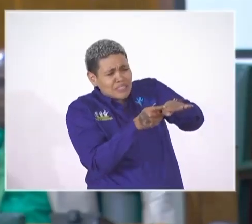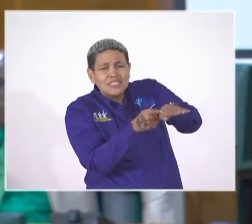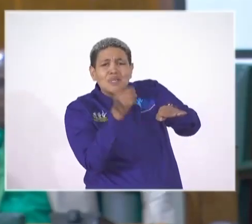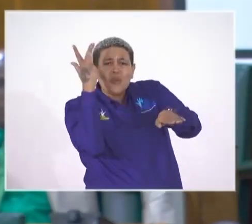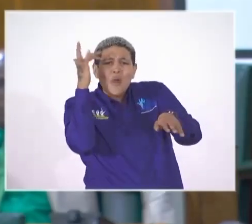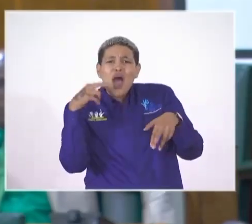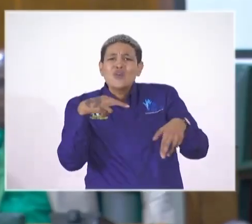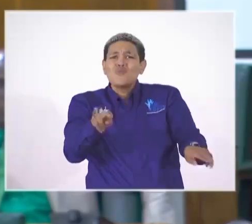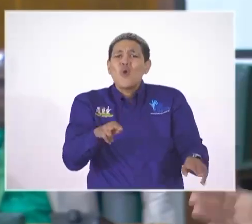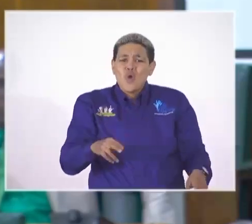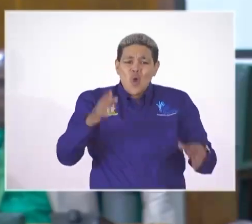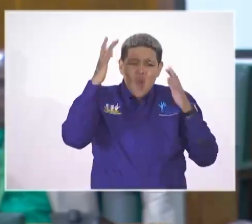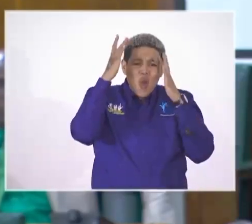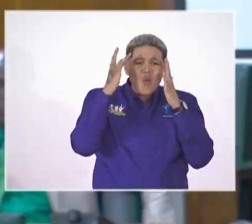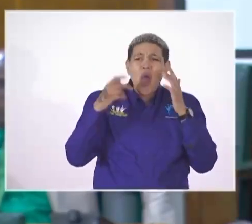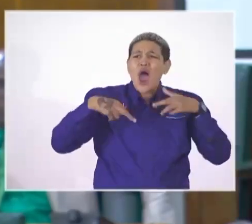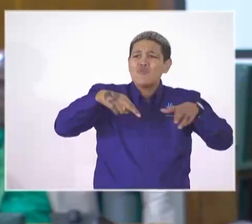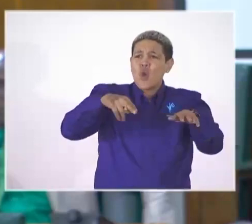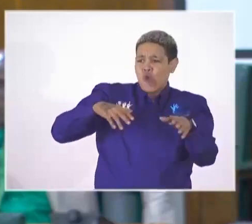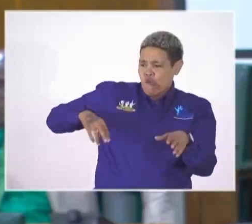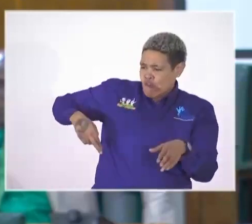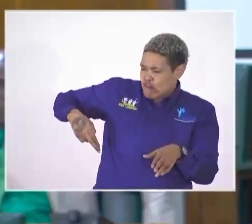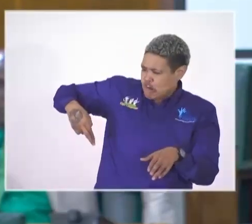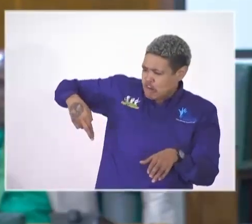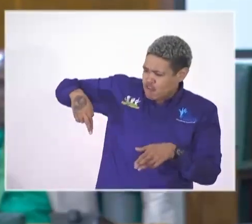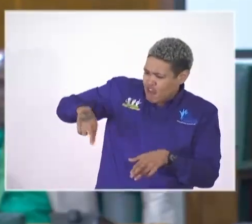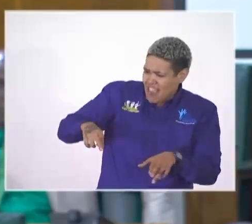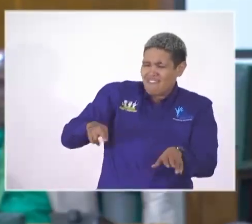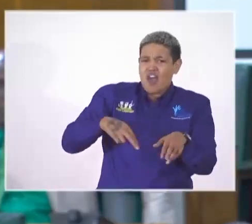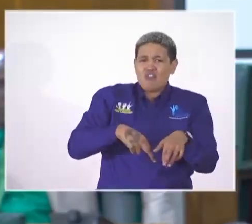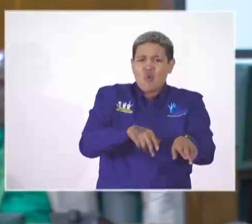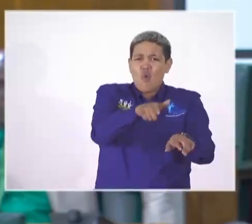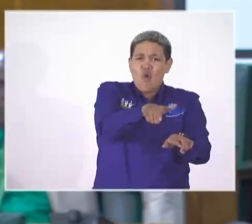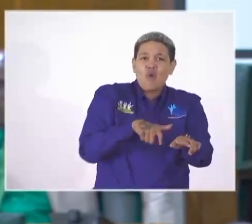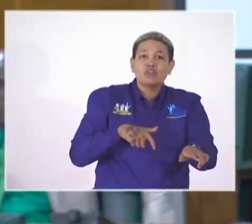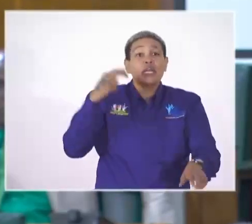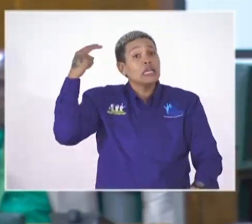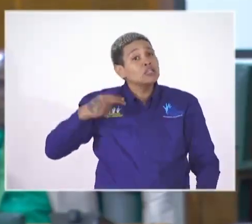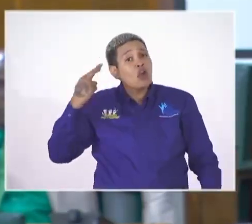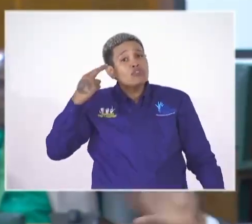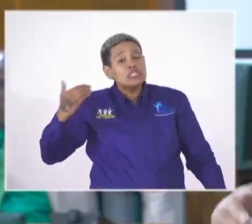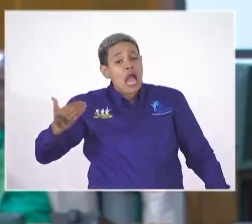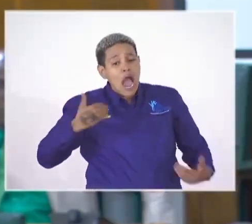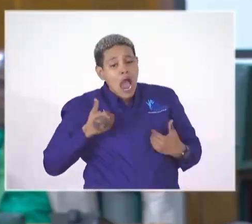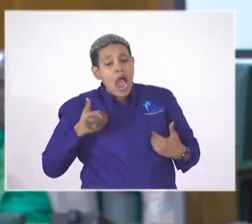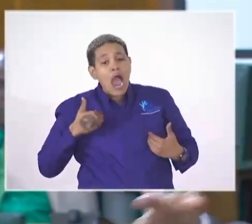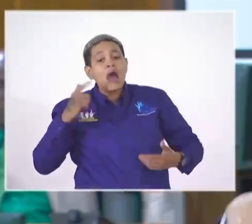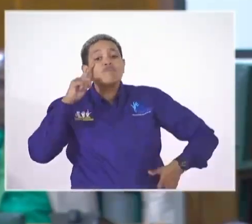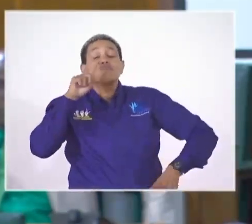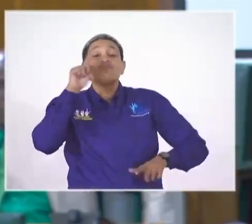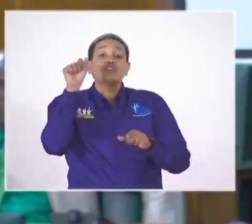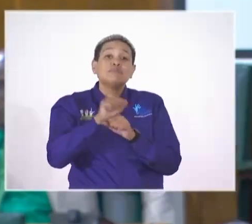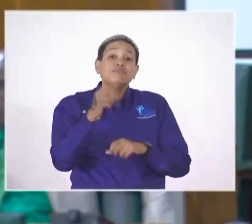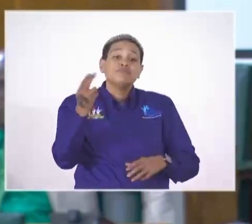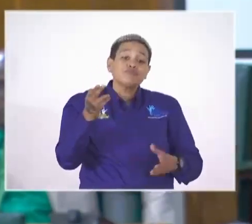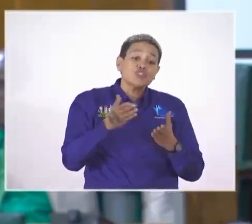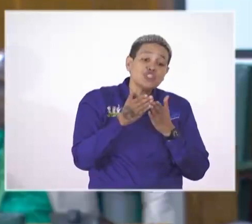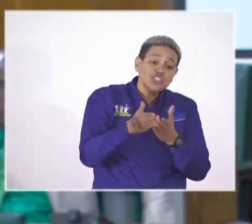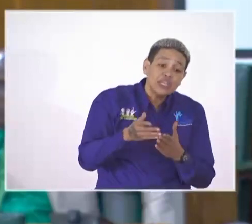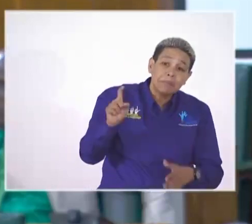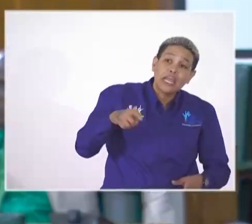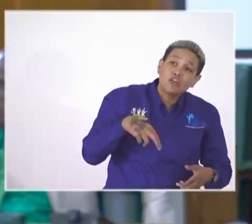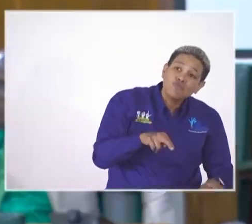Or why is the road alongside a river? Now, there are historical reasons for that. That's where the ships used to come in, they used to offload,